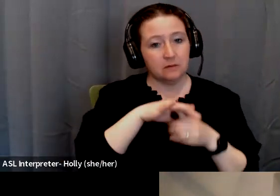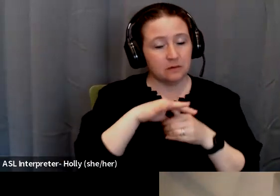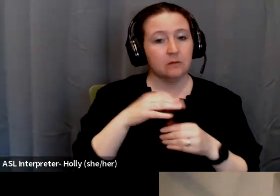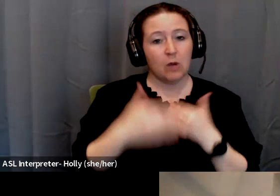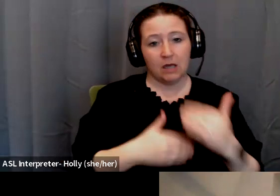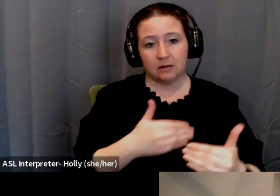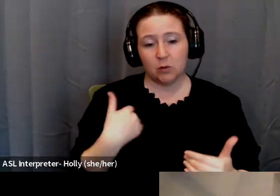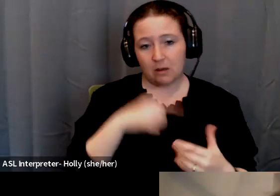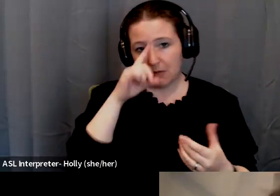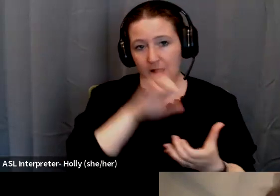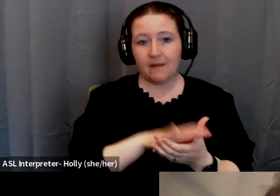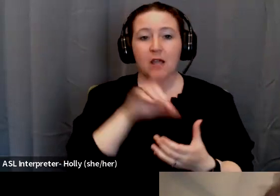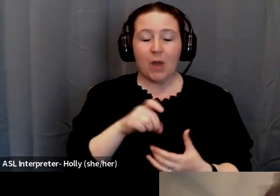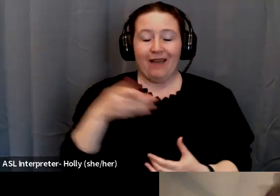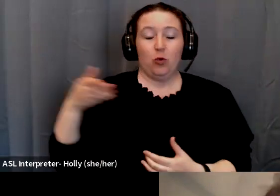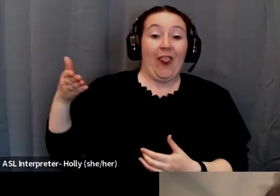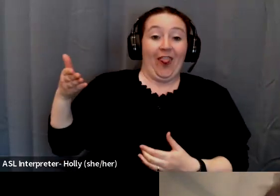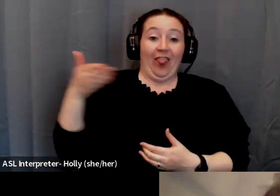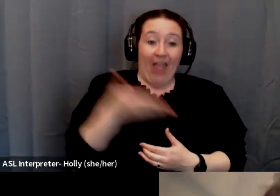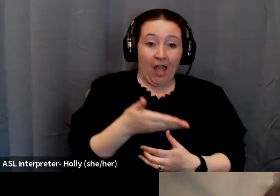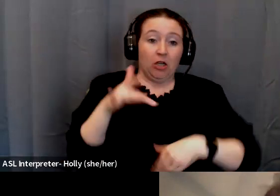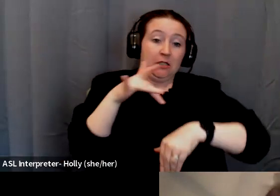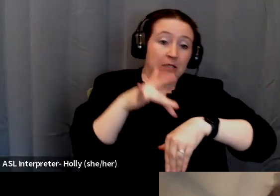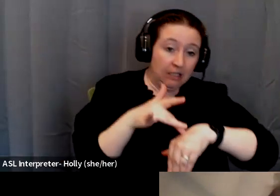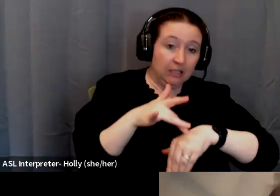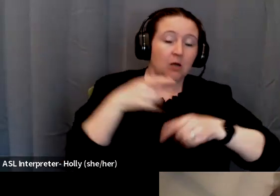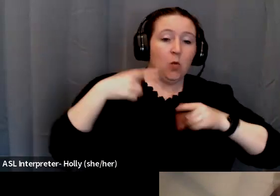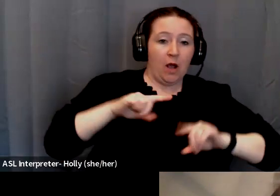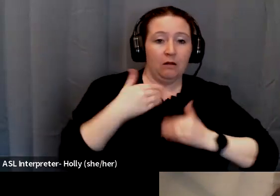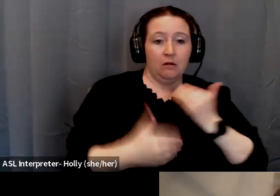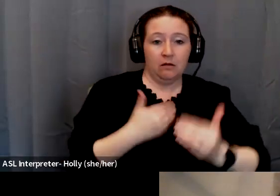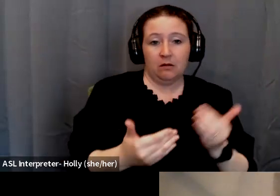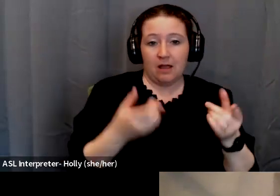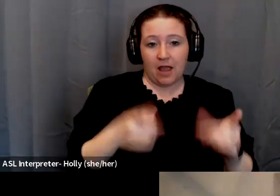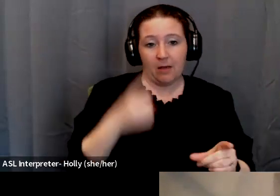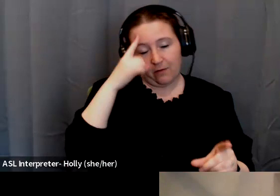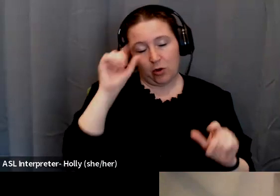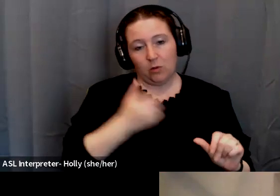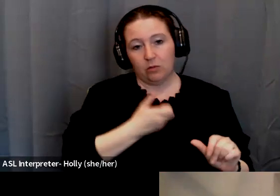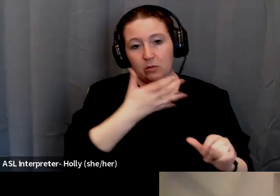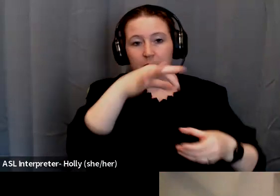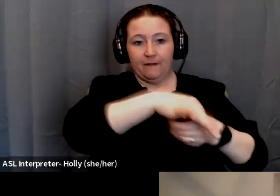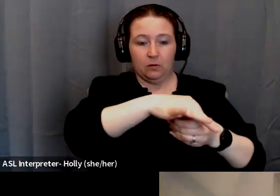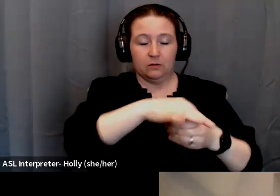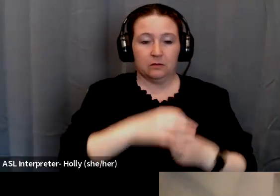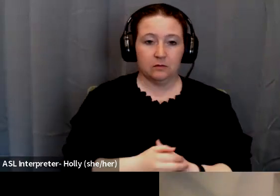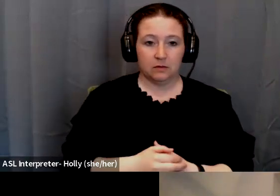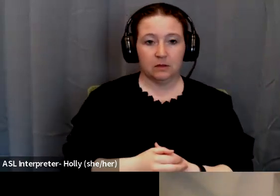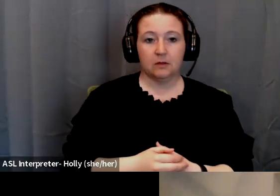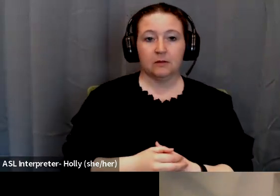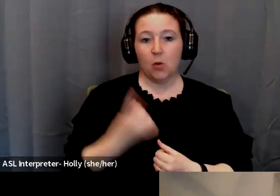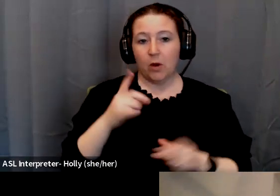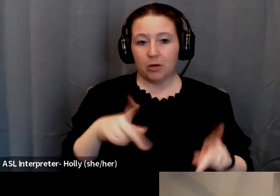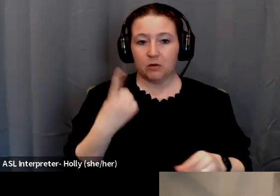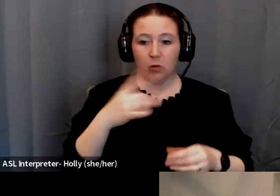so you got to be on the floor when things are happening in order for you to express your views and have a vote. One person, one